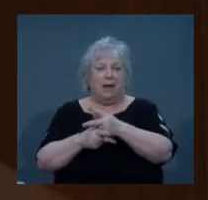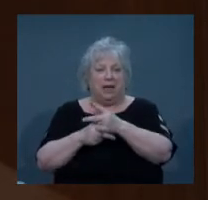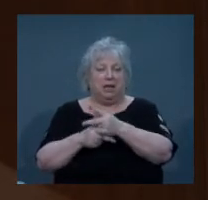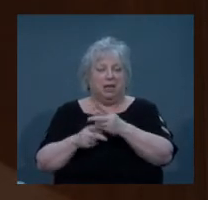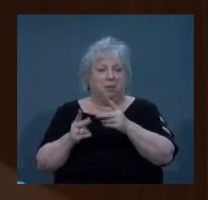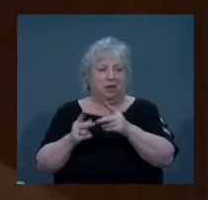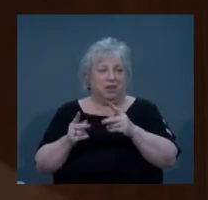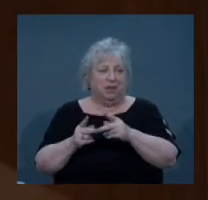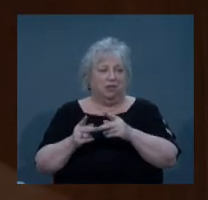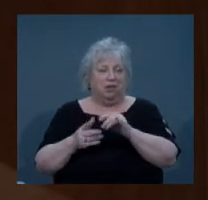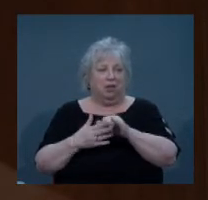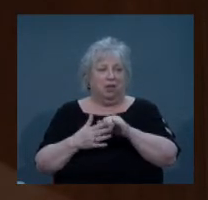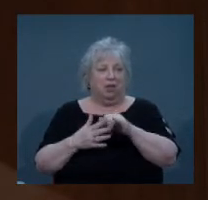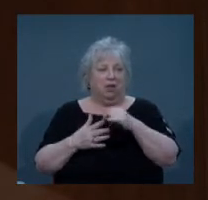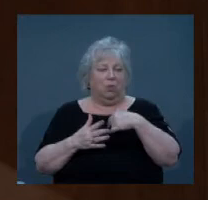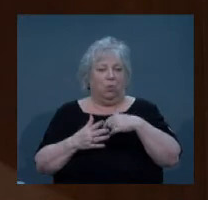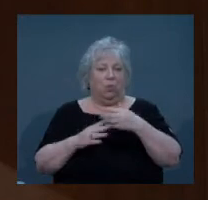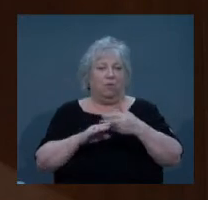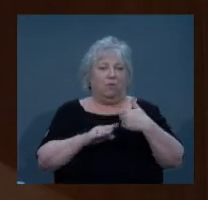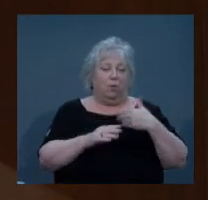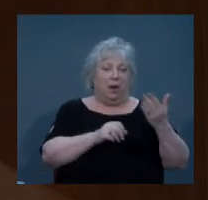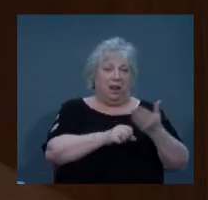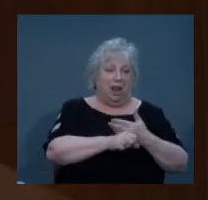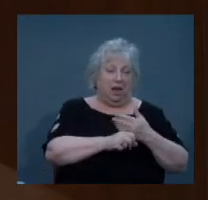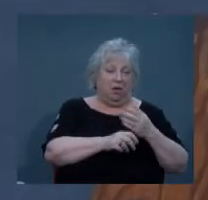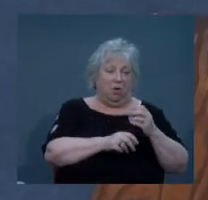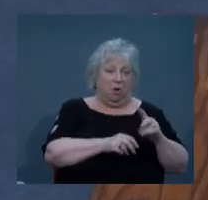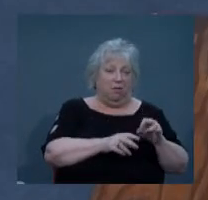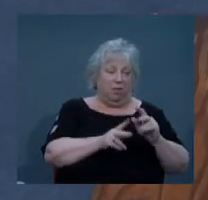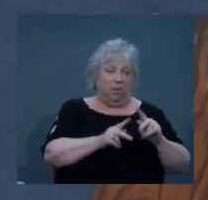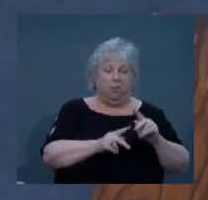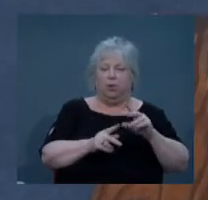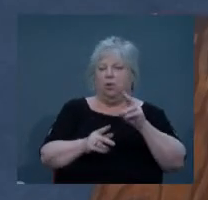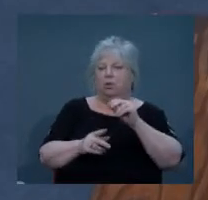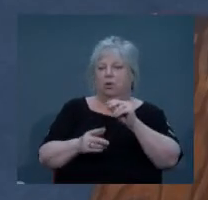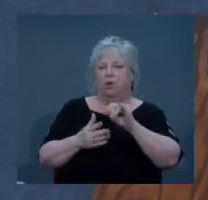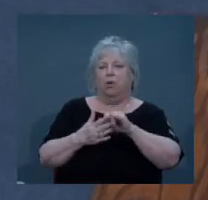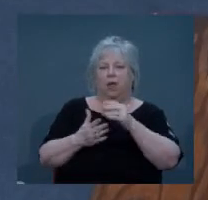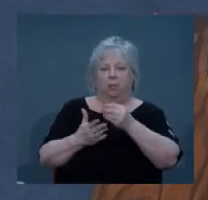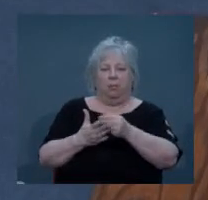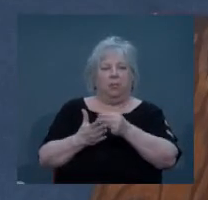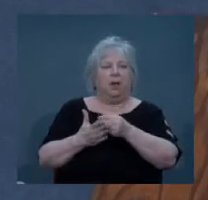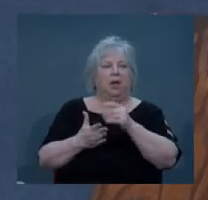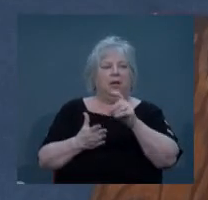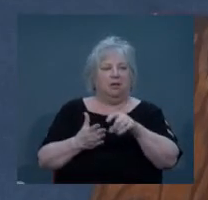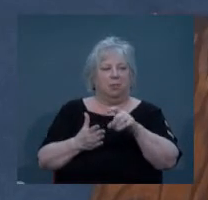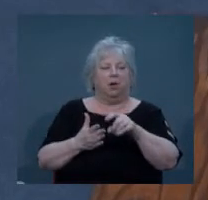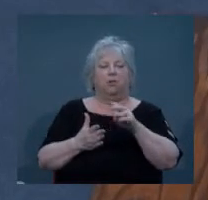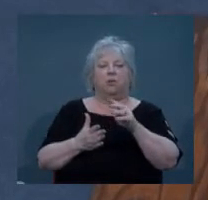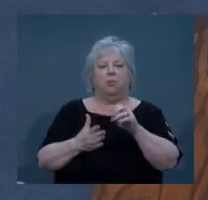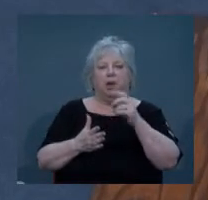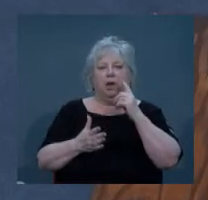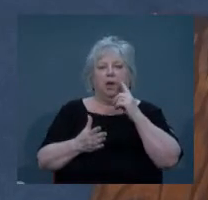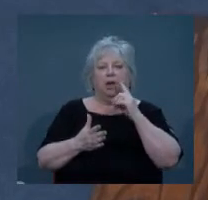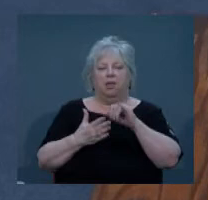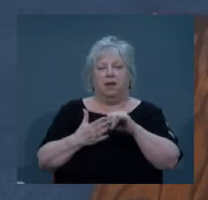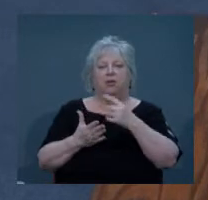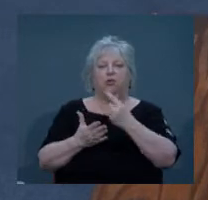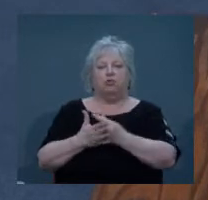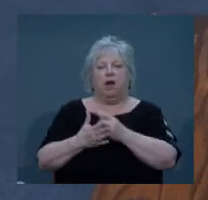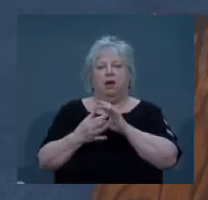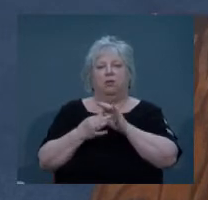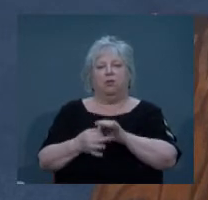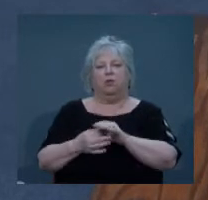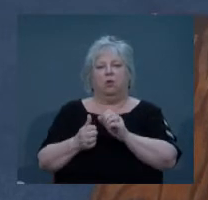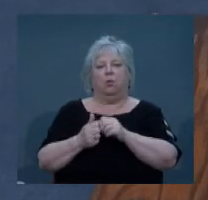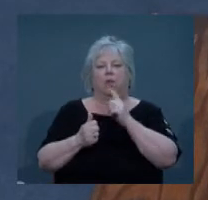positions that we had laid those people off? No, that money is supposed to be for, that's a grant